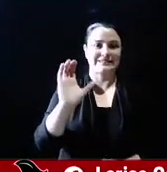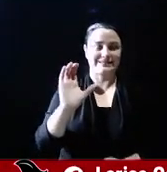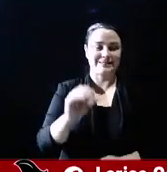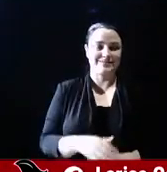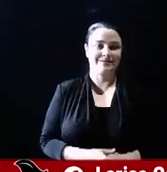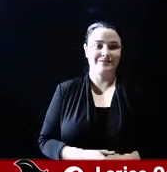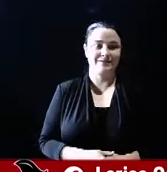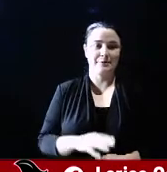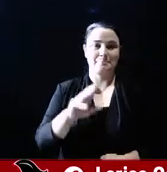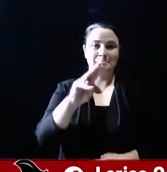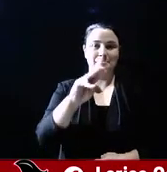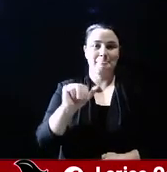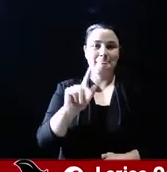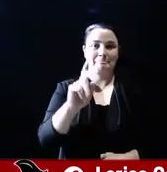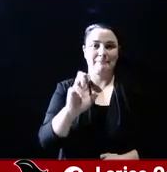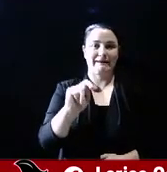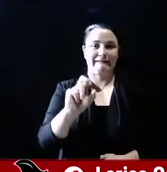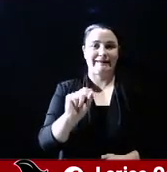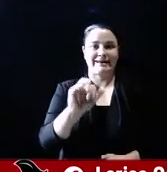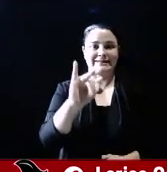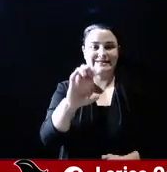Mackenzie Danae Clabon.